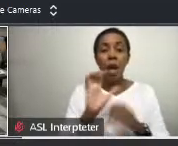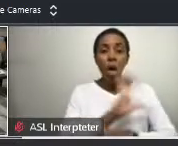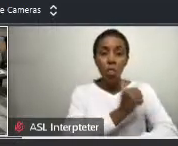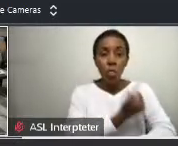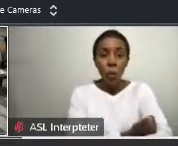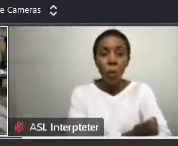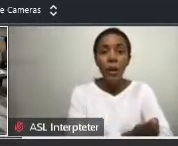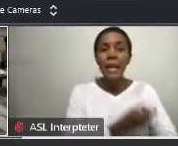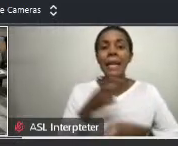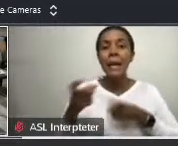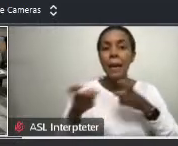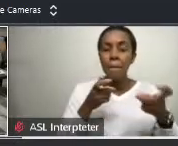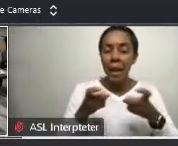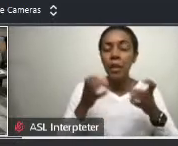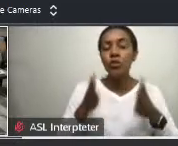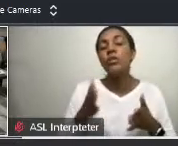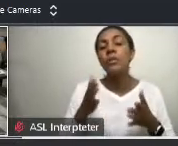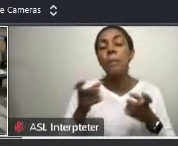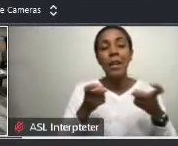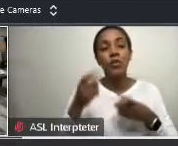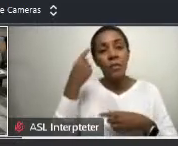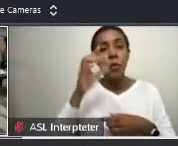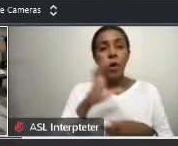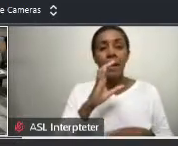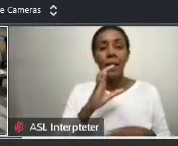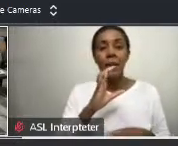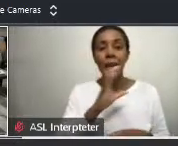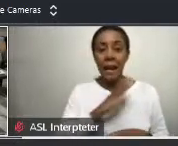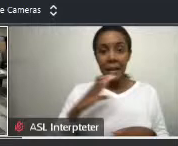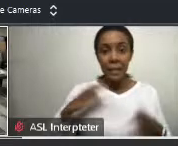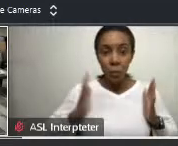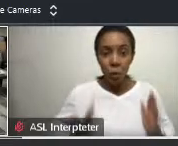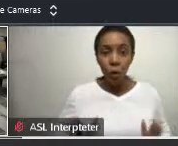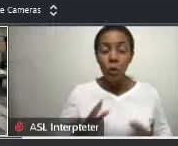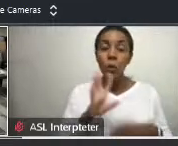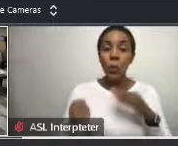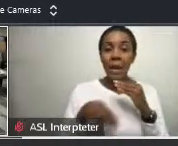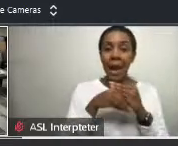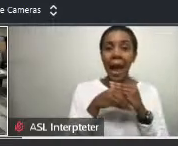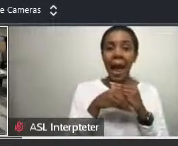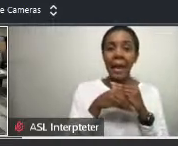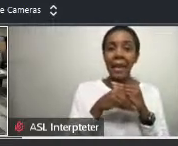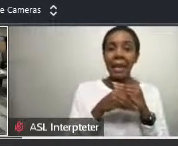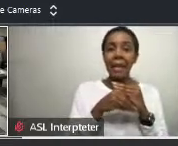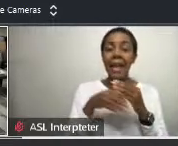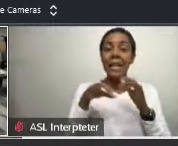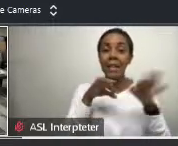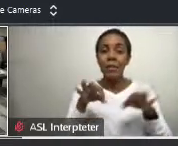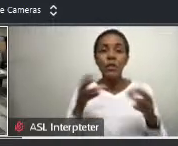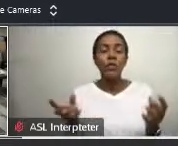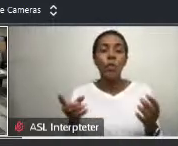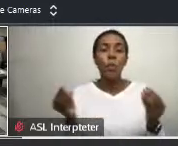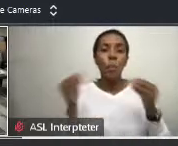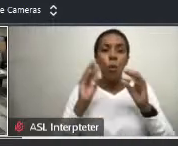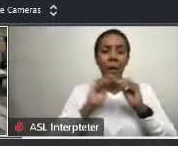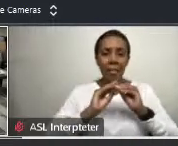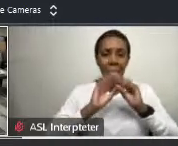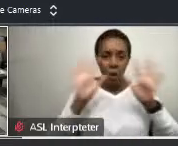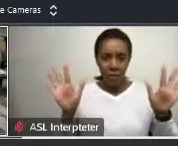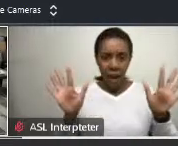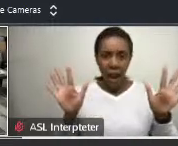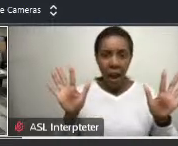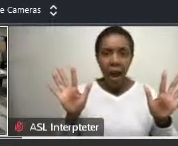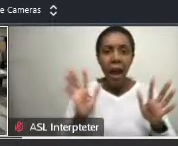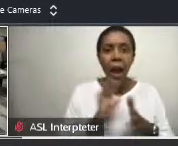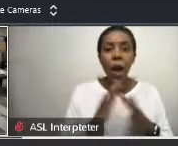in managing industrial customers. We added a modified definition to better clarity of the intent of the sewer use ordinance.